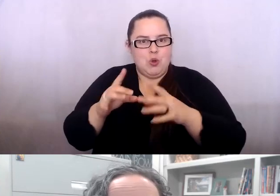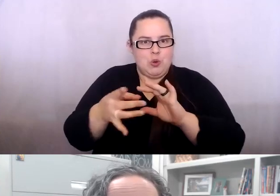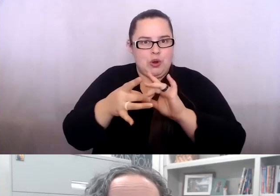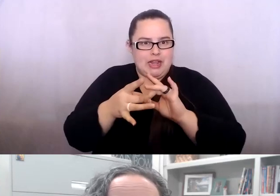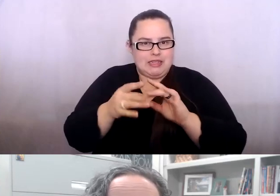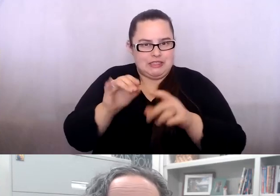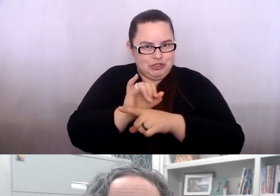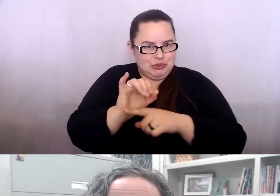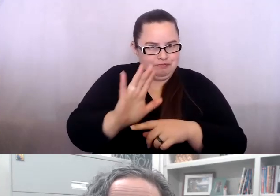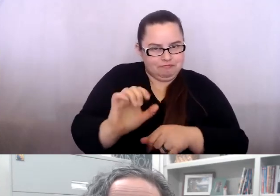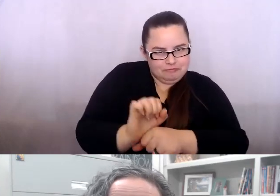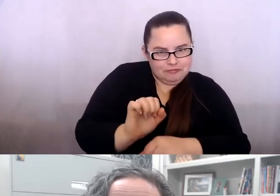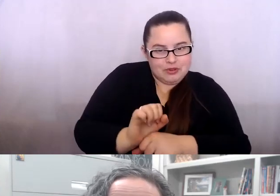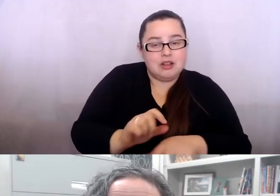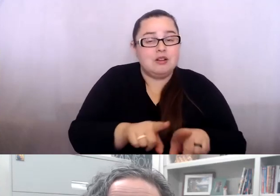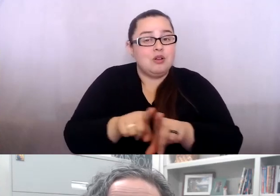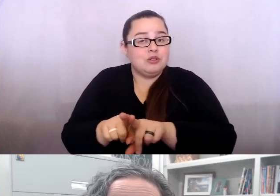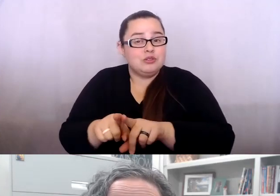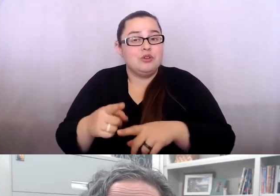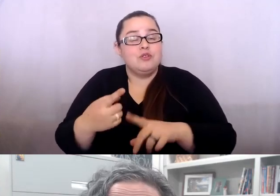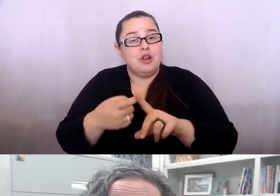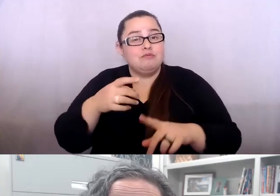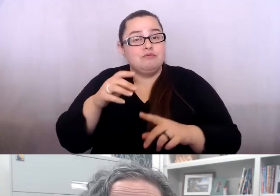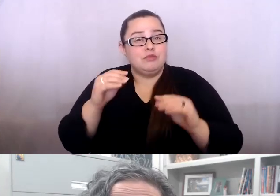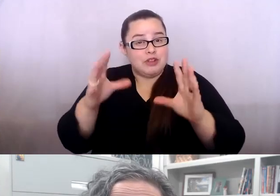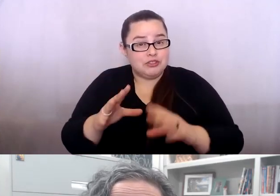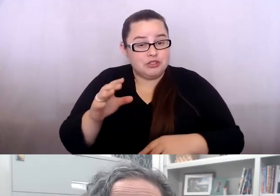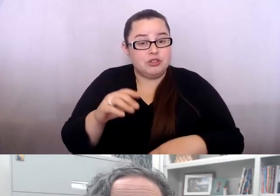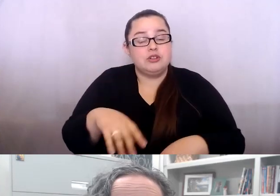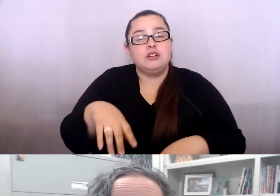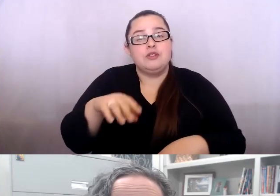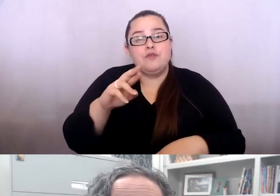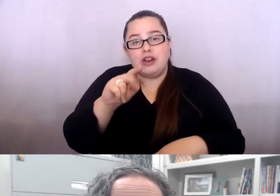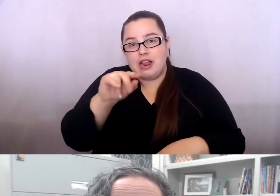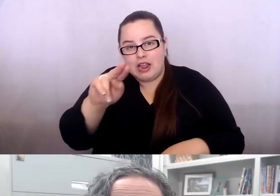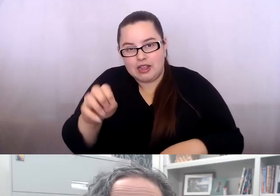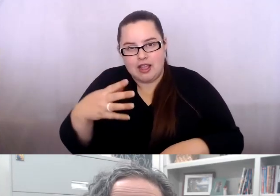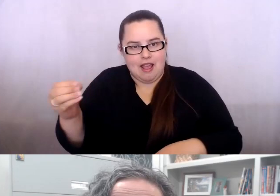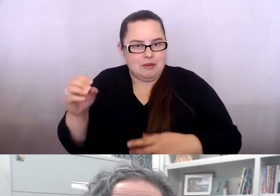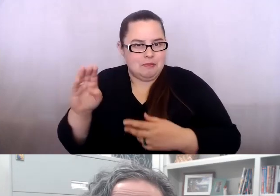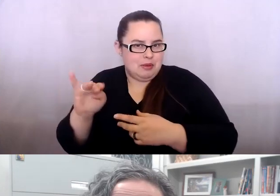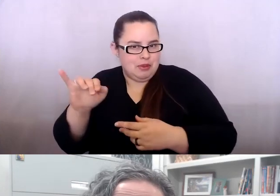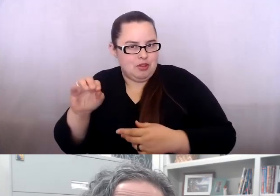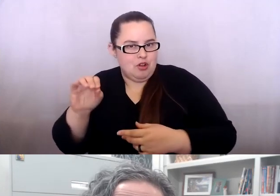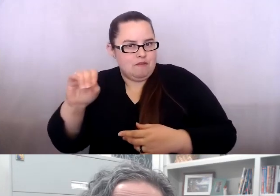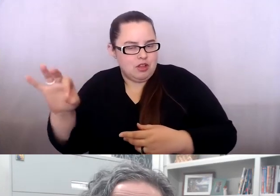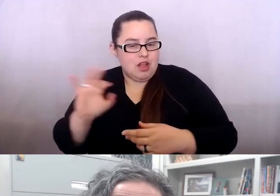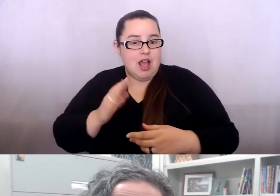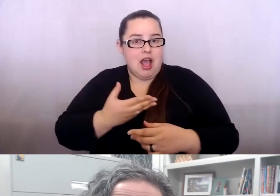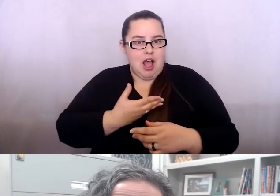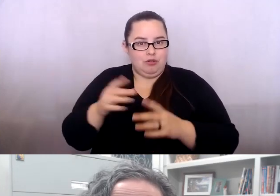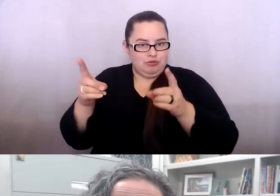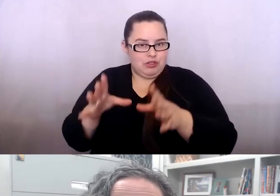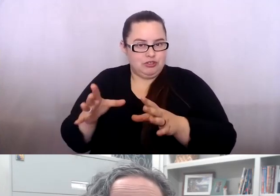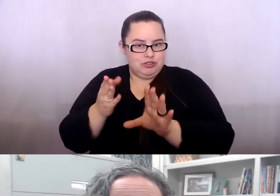in addition to Professors Renee and Clift and Bibioff, our own Director of Psychological